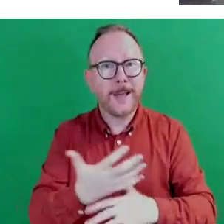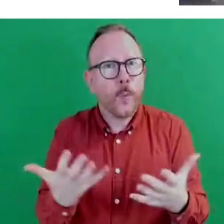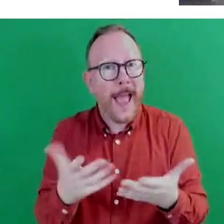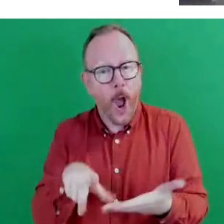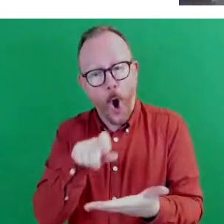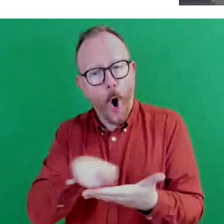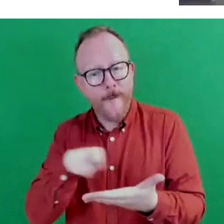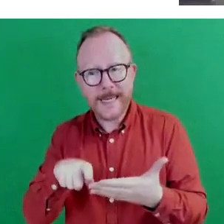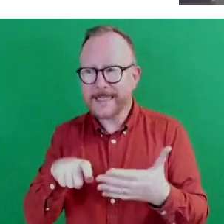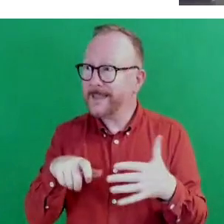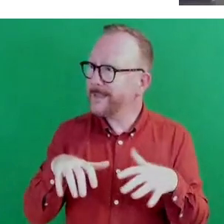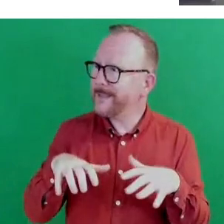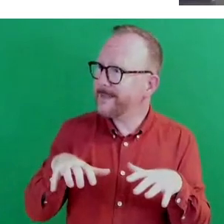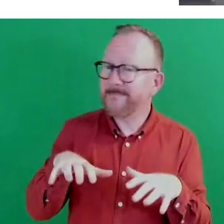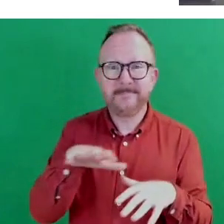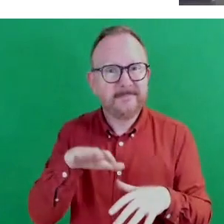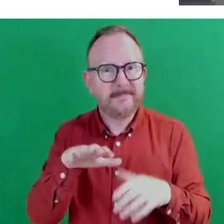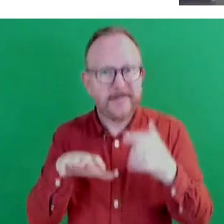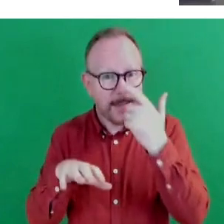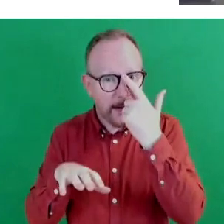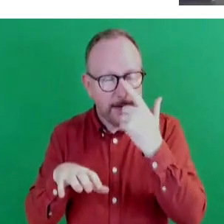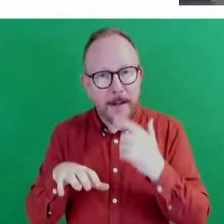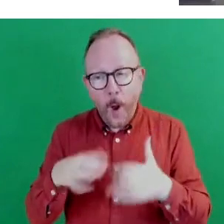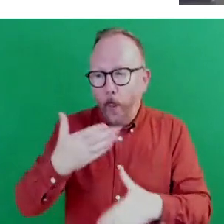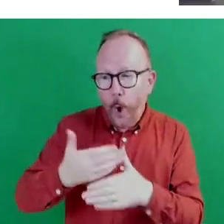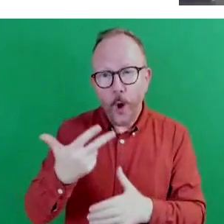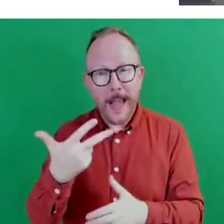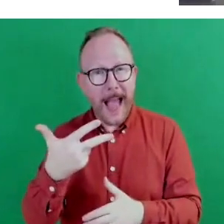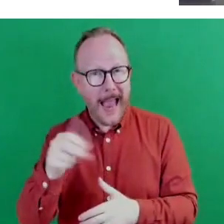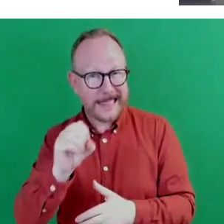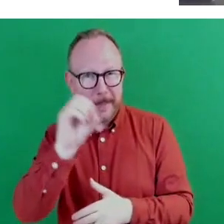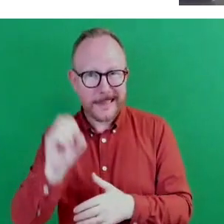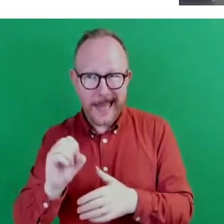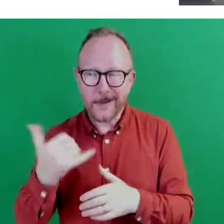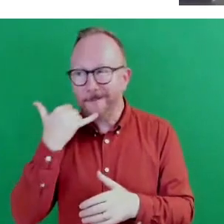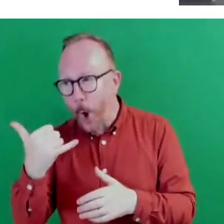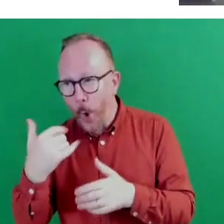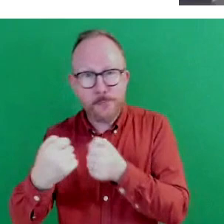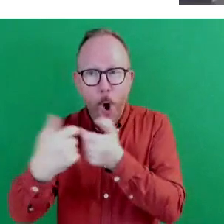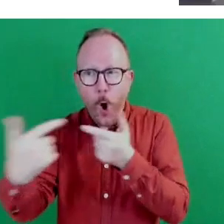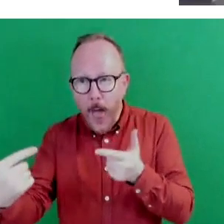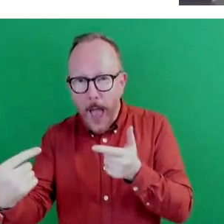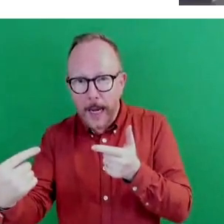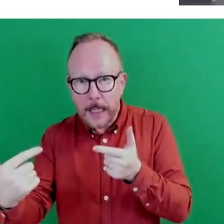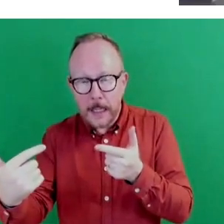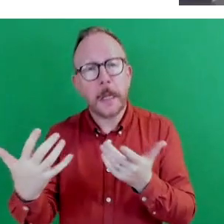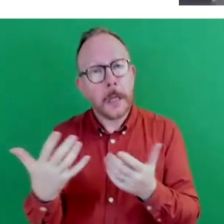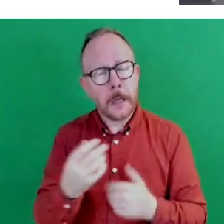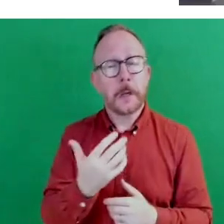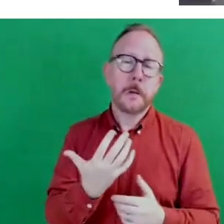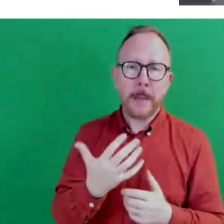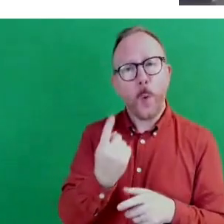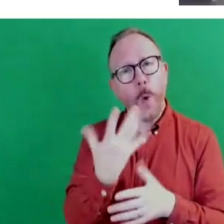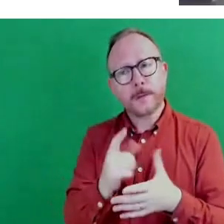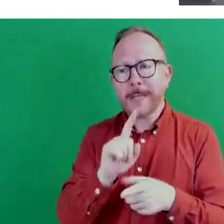Maybe 80% kind of phone or online working, and then maybe once a week we would do like a face-to-face in-person clinic,